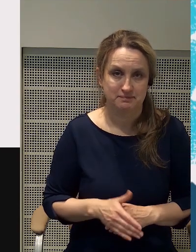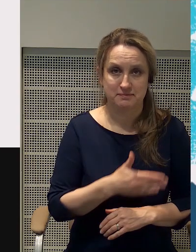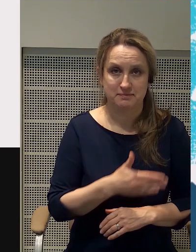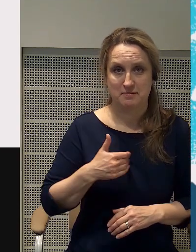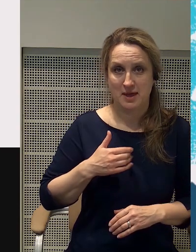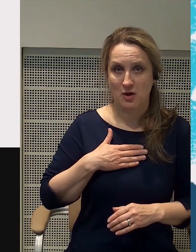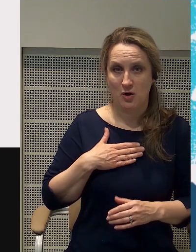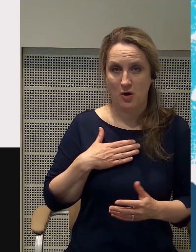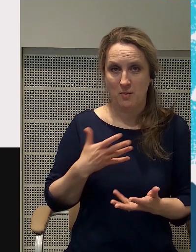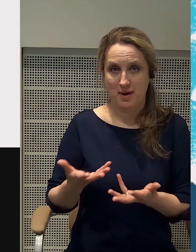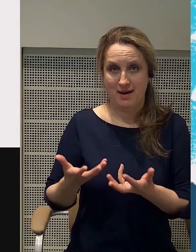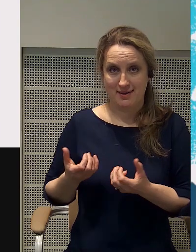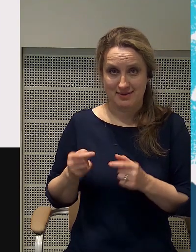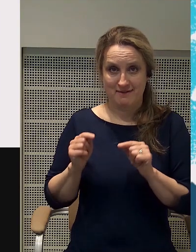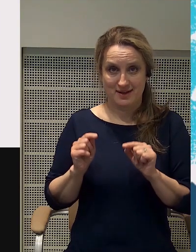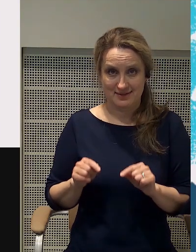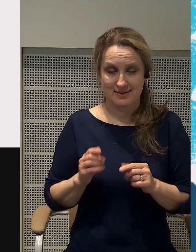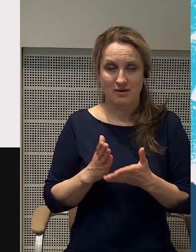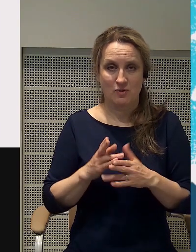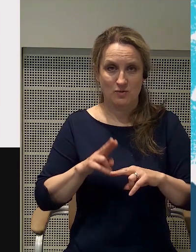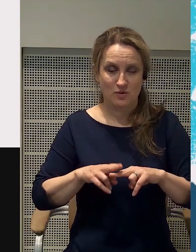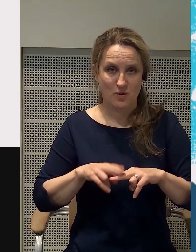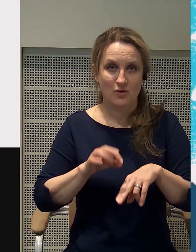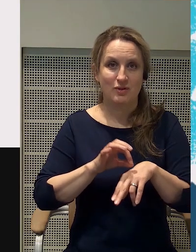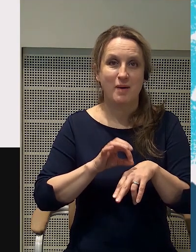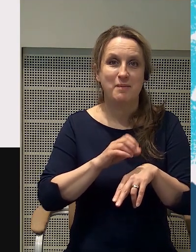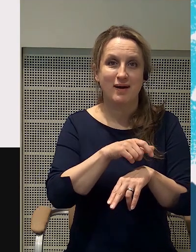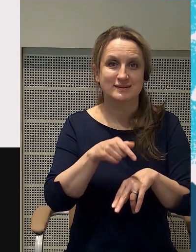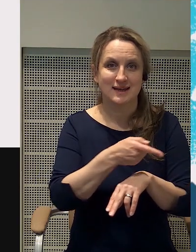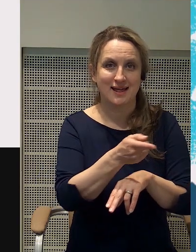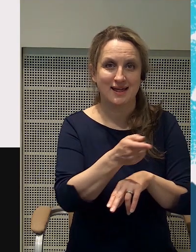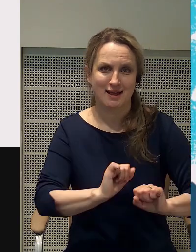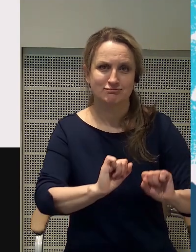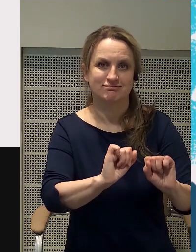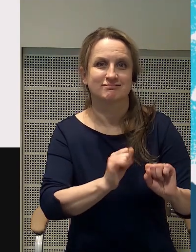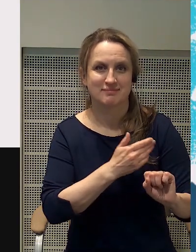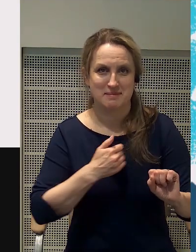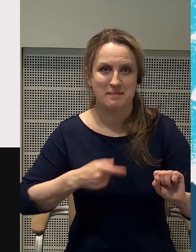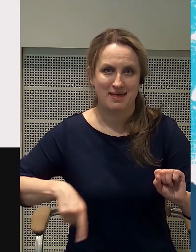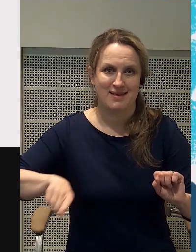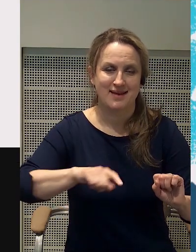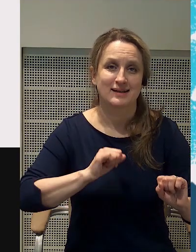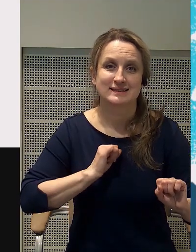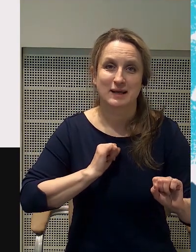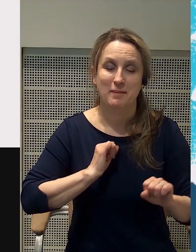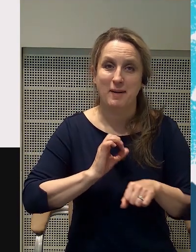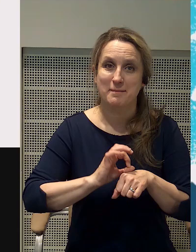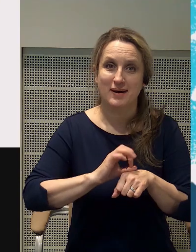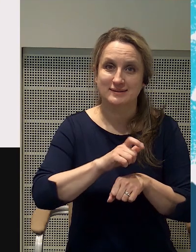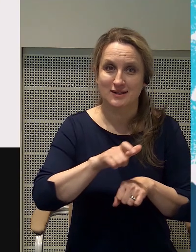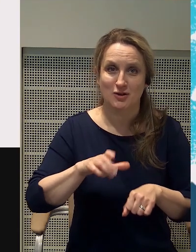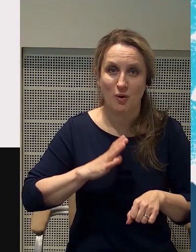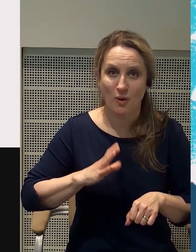waiting, and there is no time to reinvent the wheel. So we want also to continue adapting already